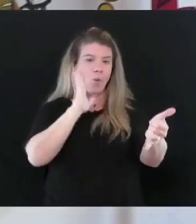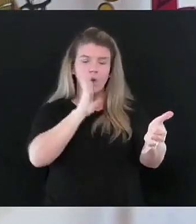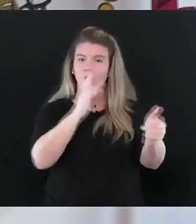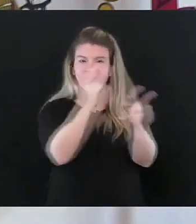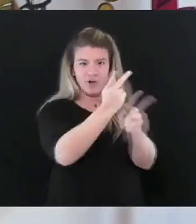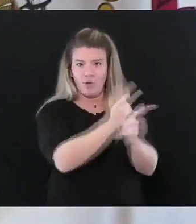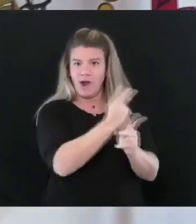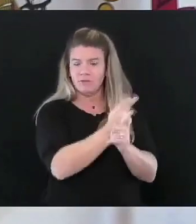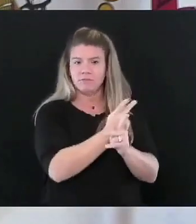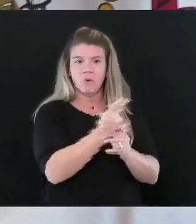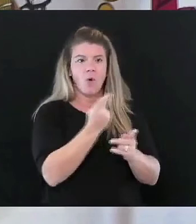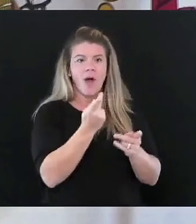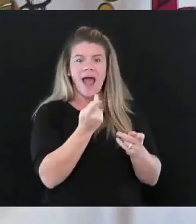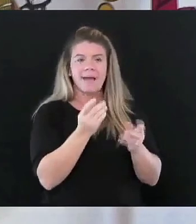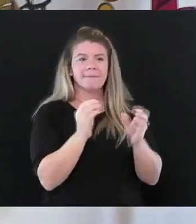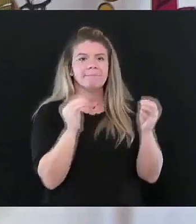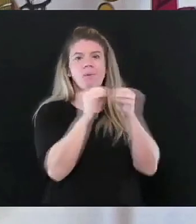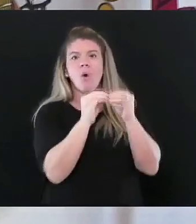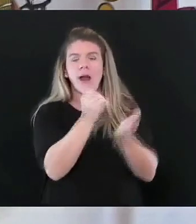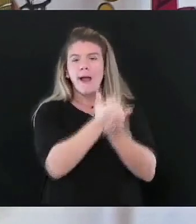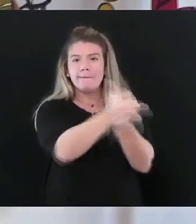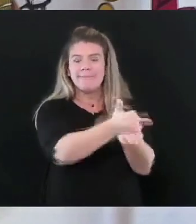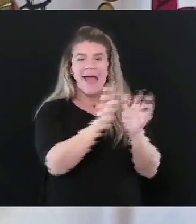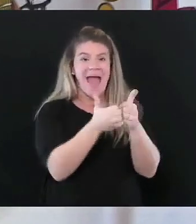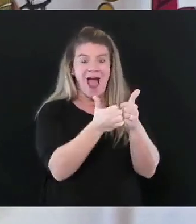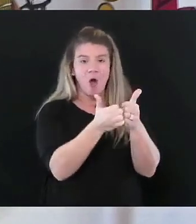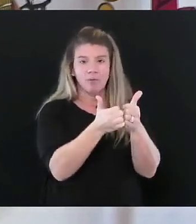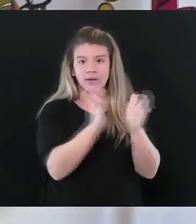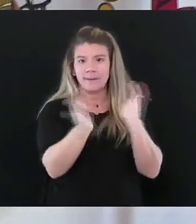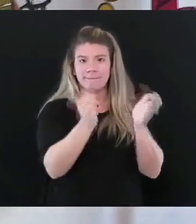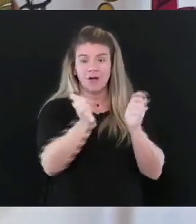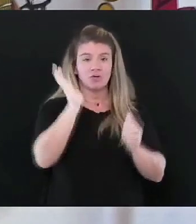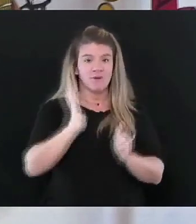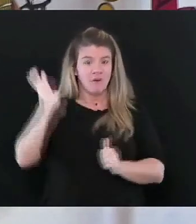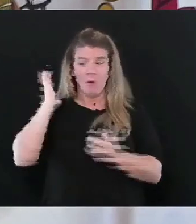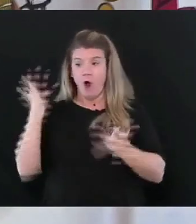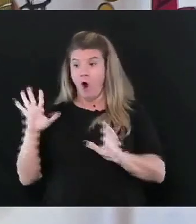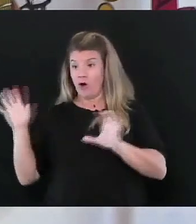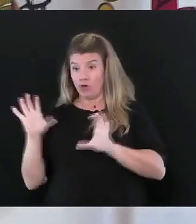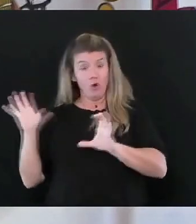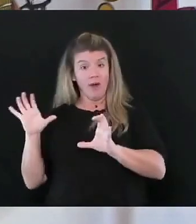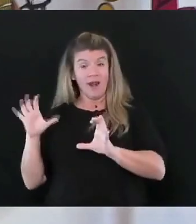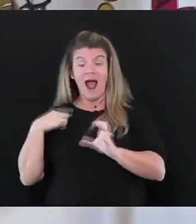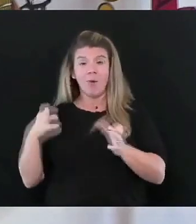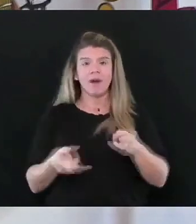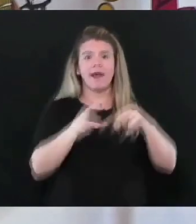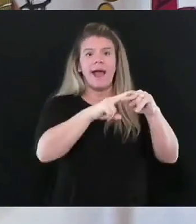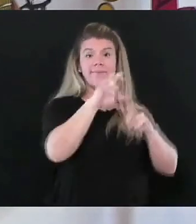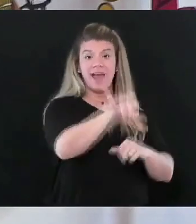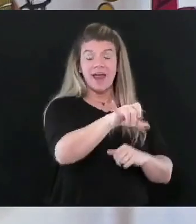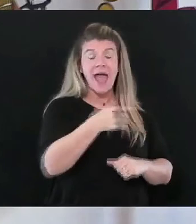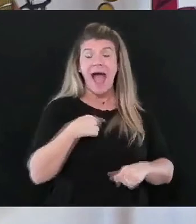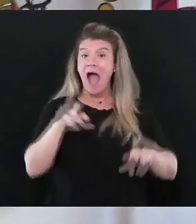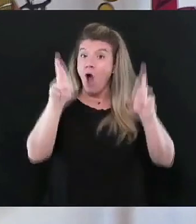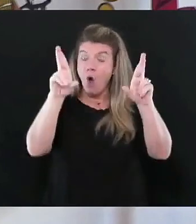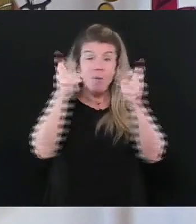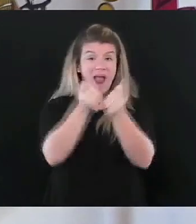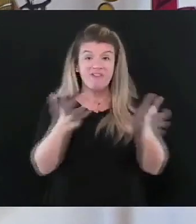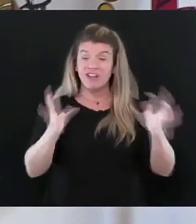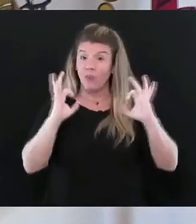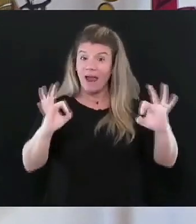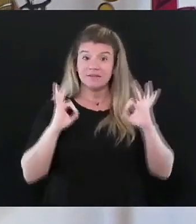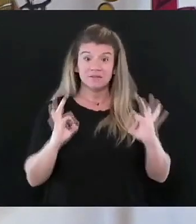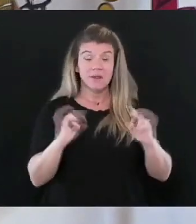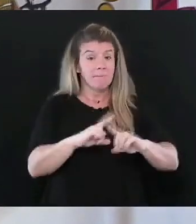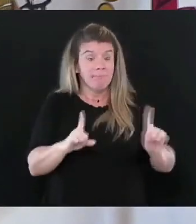there is to it, in a bigger way than we have been. And I hope and pray everything's been going right, but at the same time,